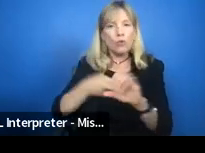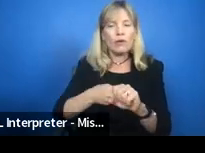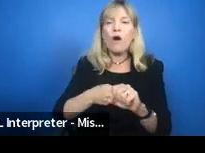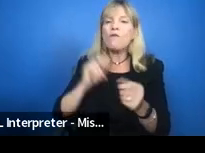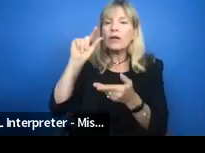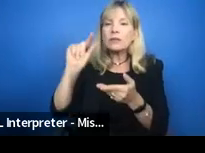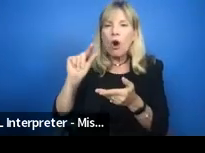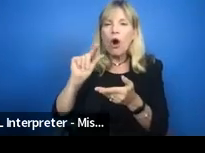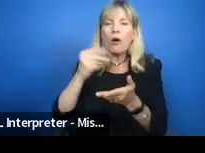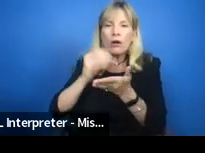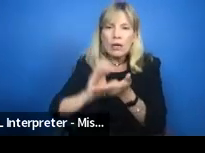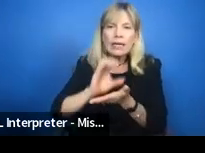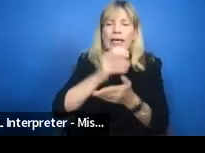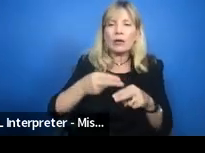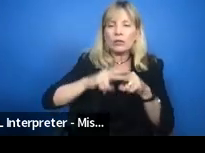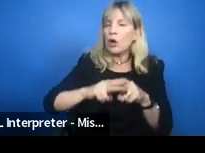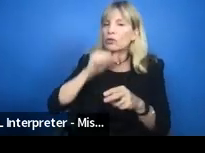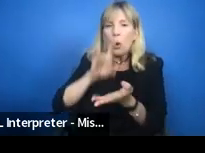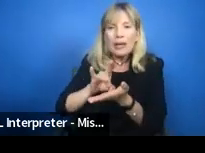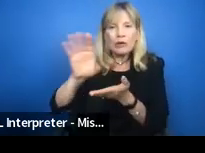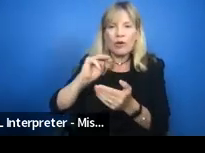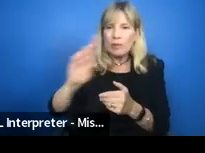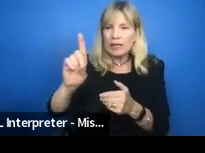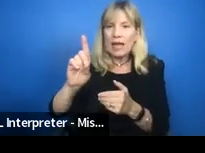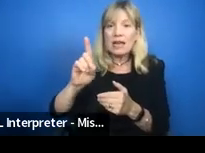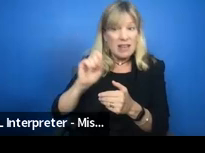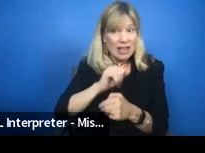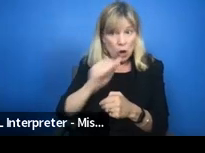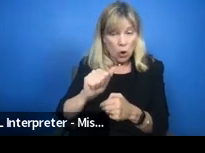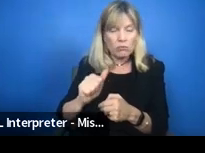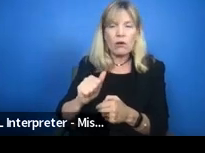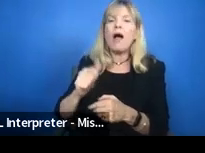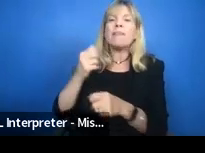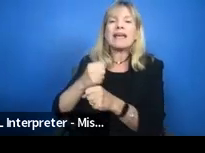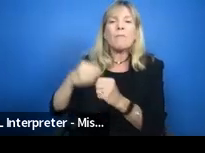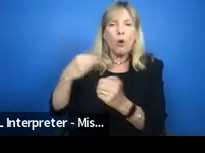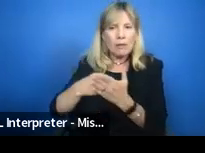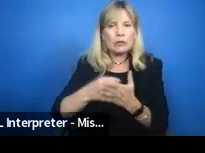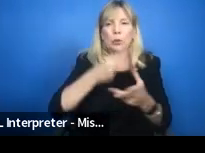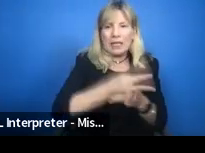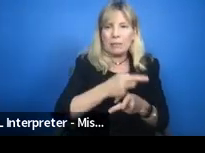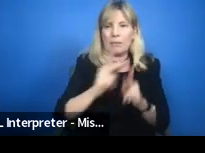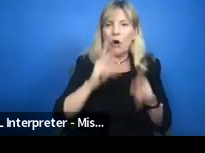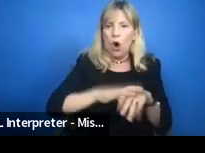increase. So they don't boot people off Medicaid, they get more money to hold people on Medicaid.